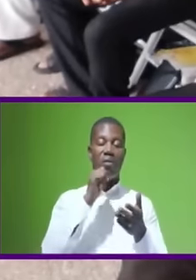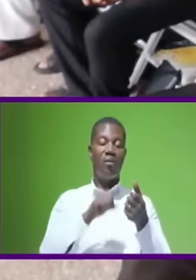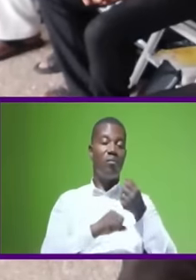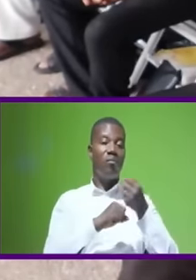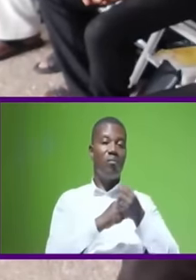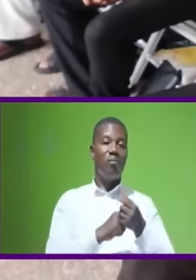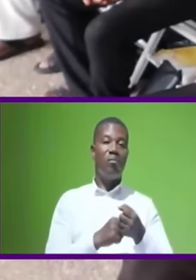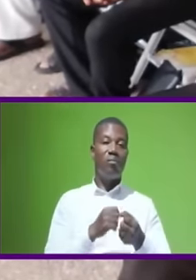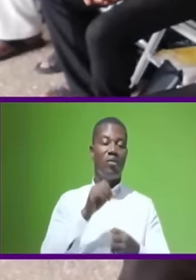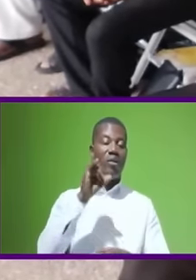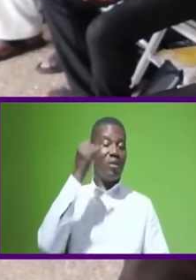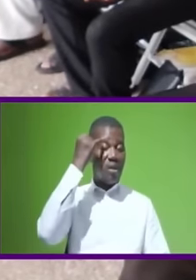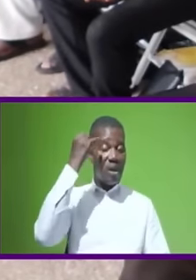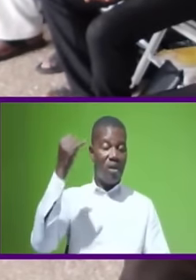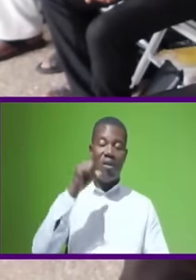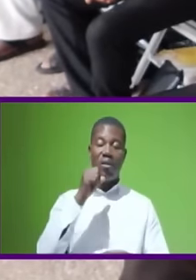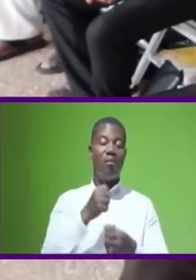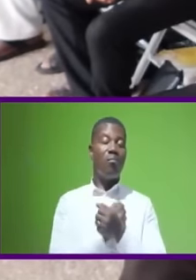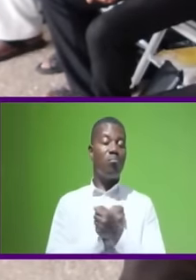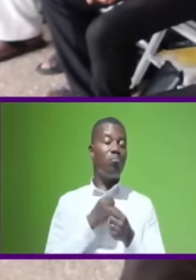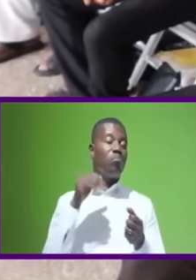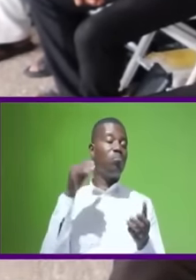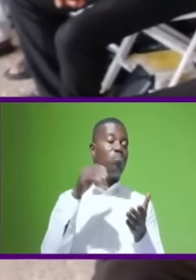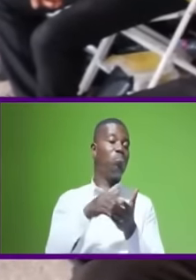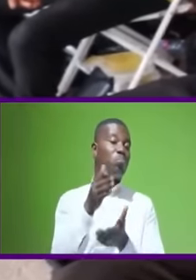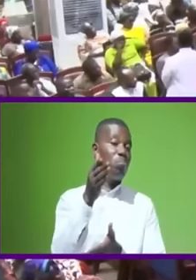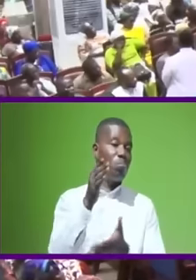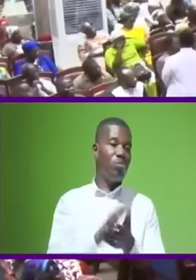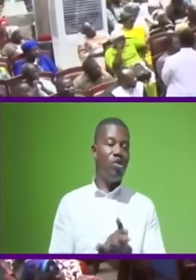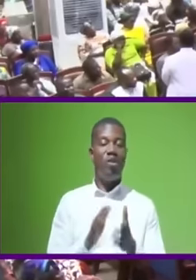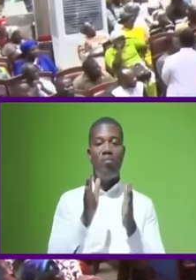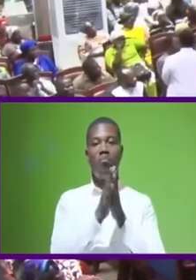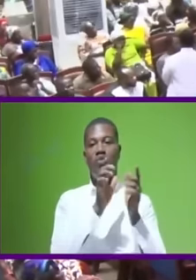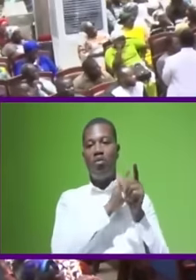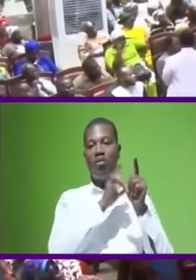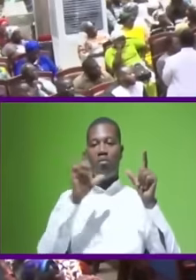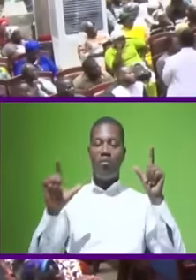plan, he may not love and consult you again. Praise the Lord.